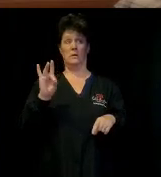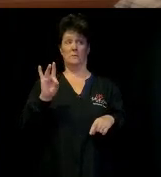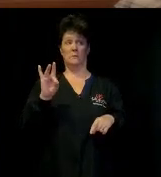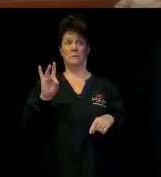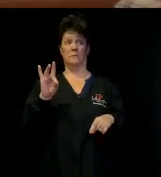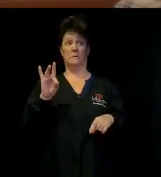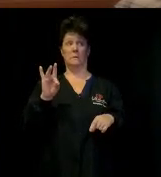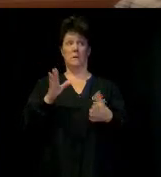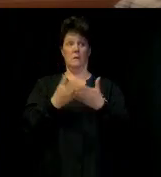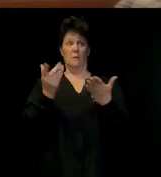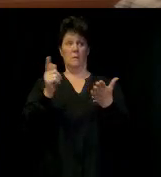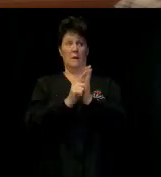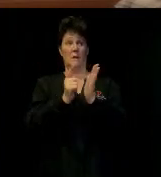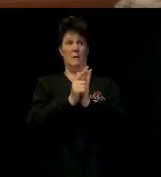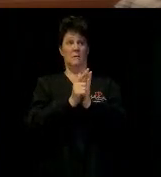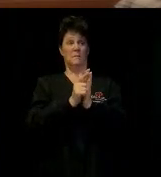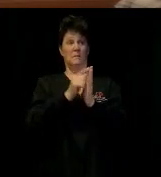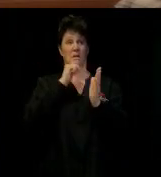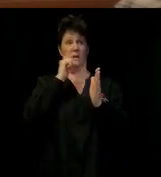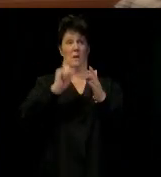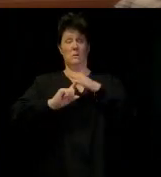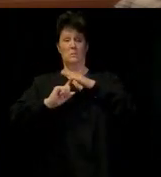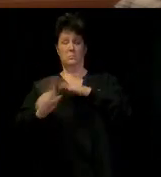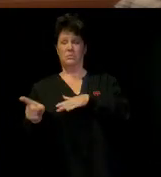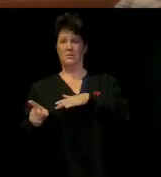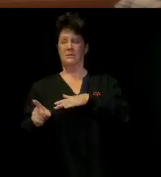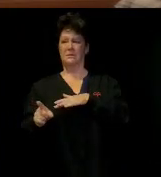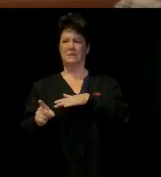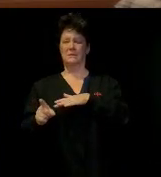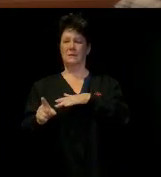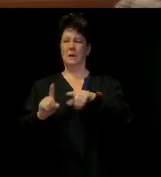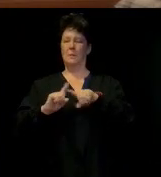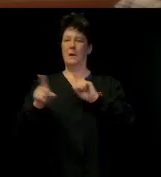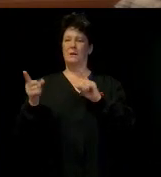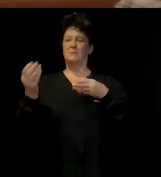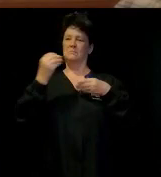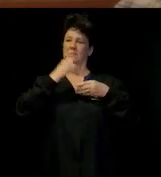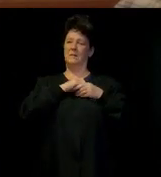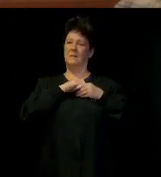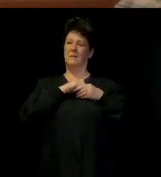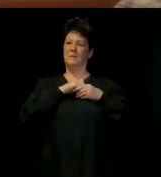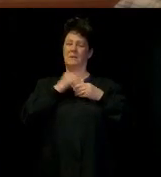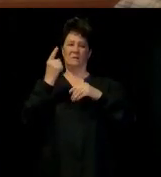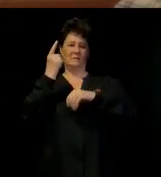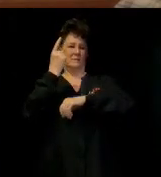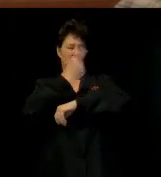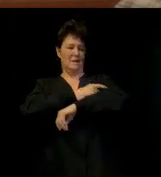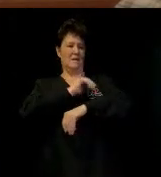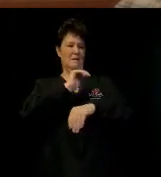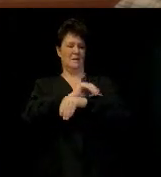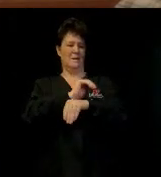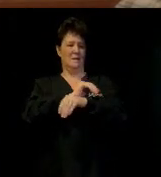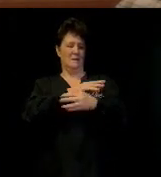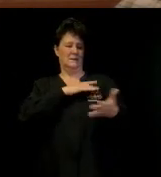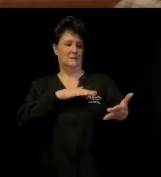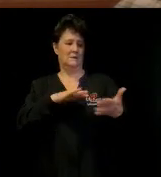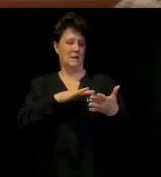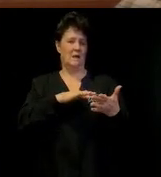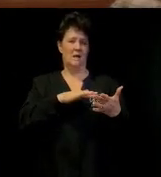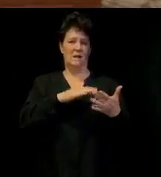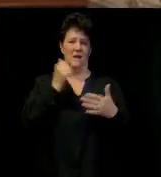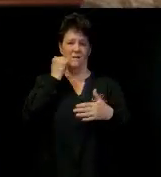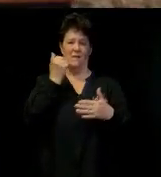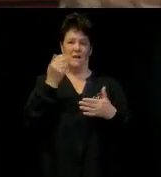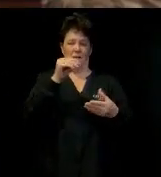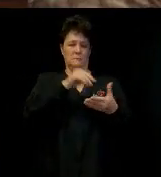law not depart of your mouth, but you shall meditate day and night, and then may observe to do according to all that is in it. So it's not just good enough to